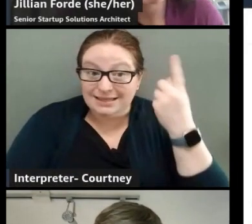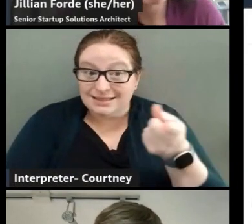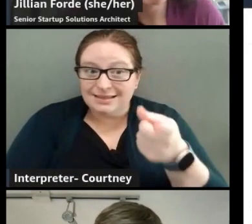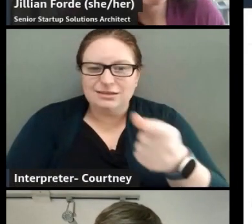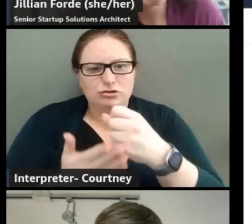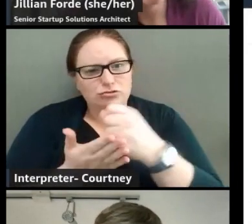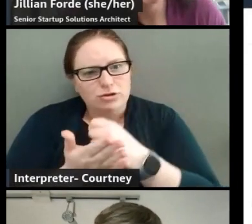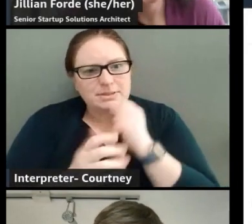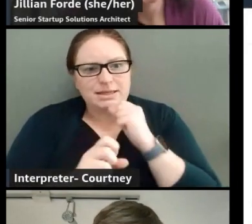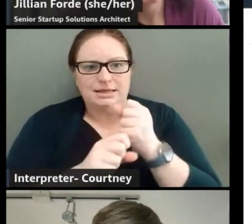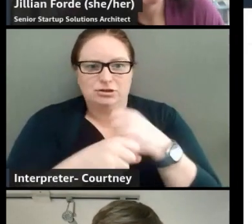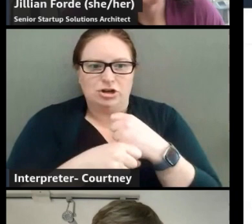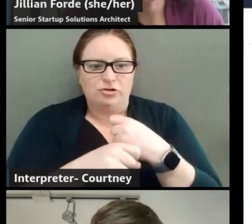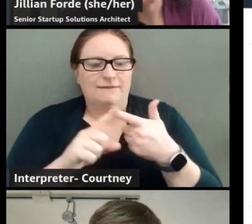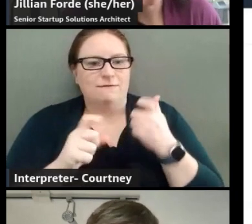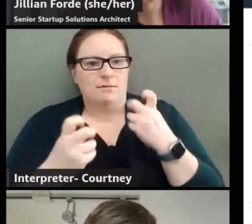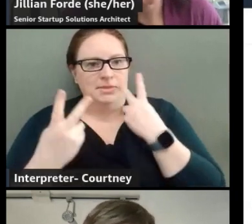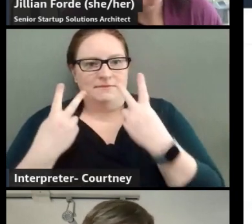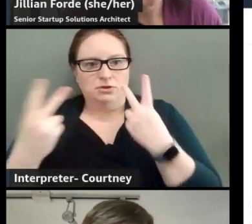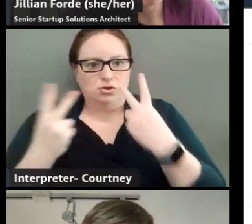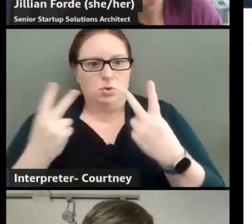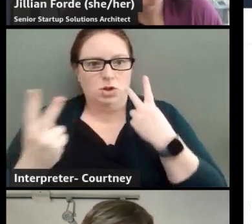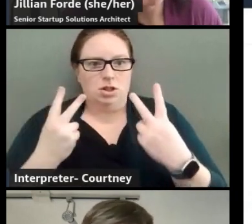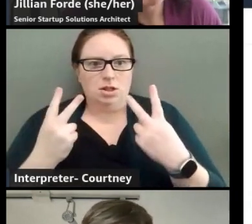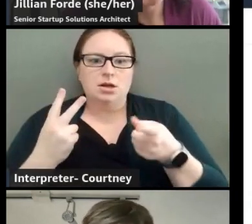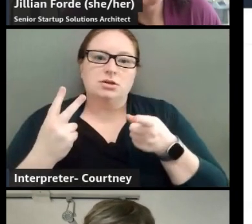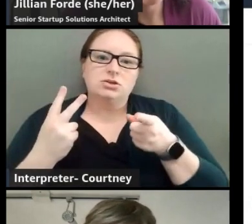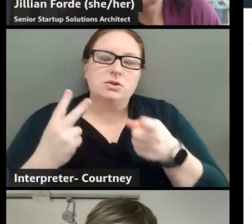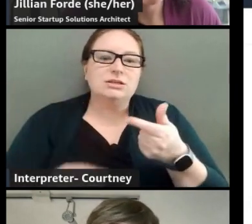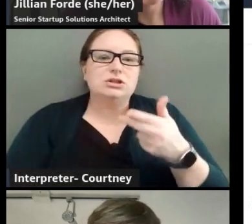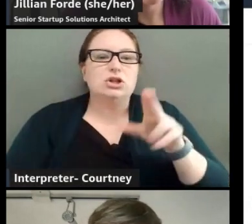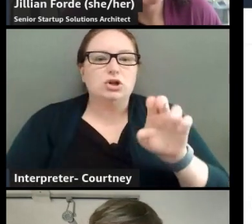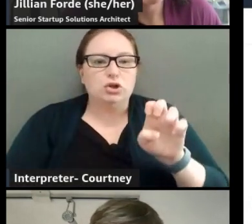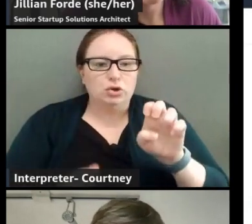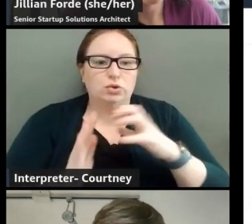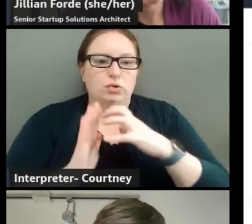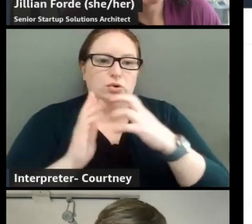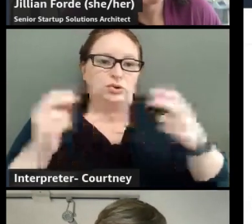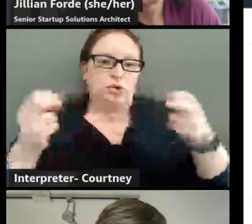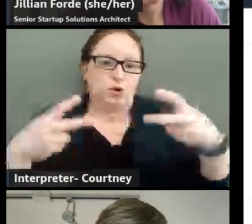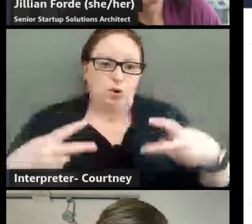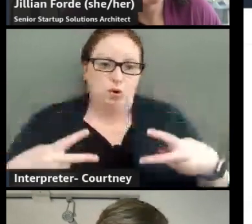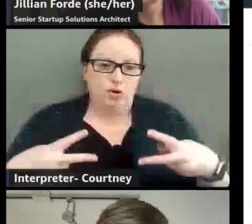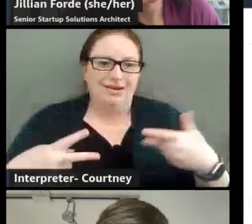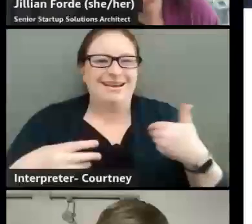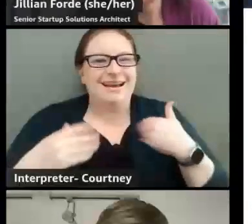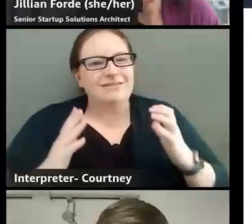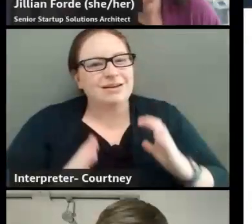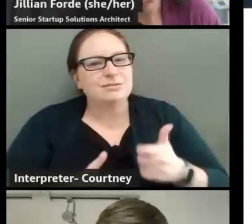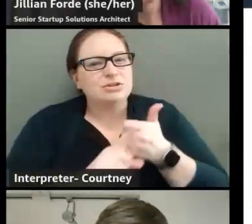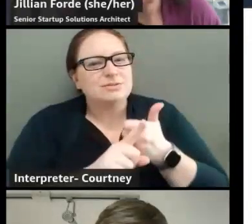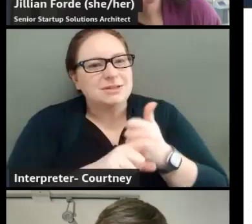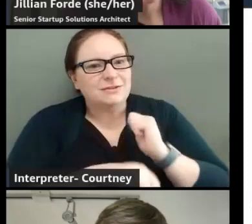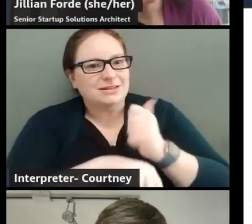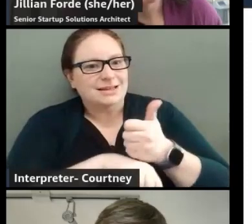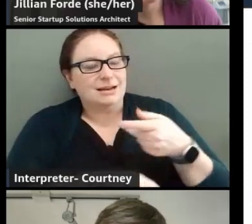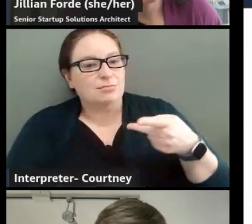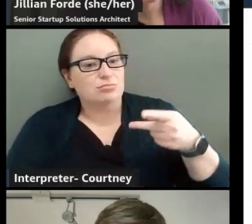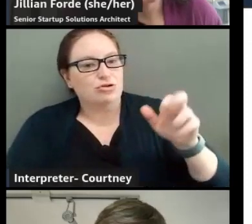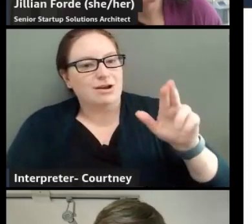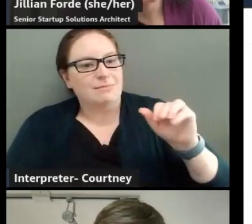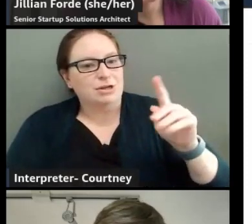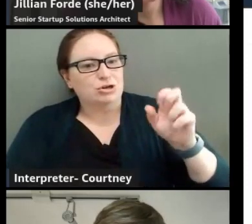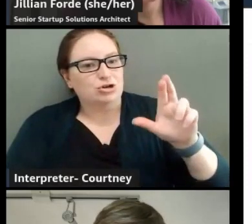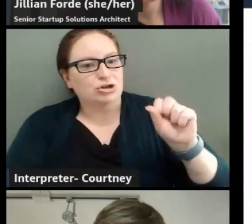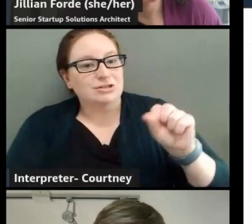get generated out of the visual. So this is actually the Glue code. We have customers who are parameterizing this. The DQDL itself is